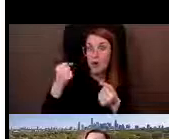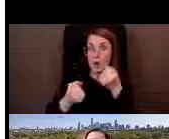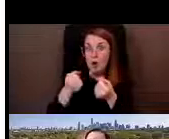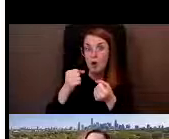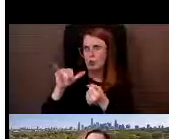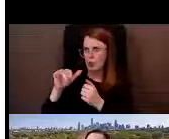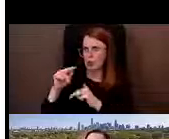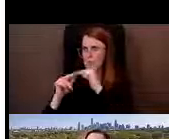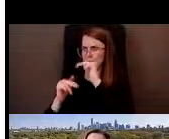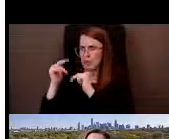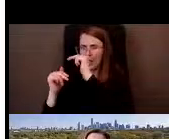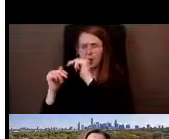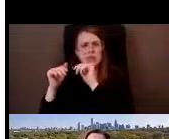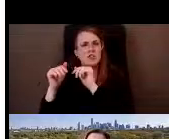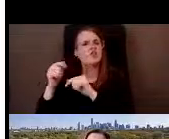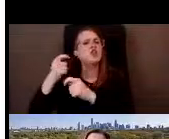be repurposed for?